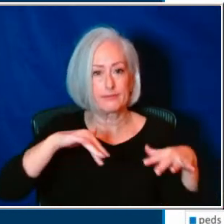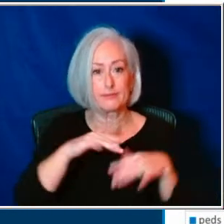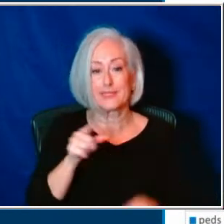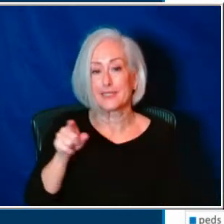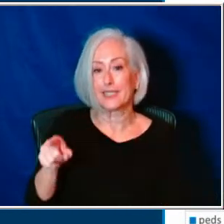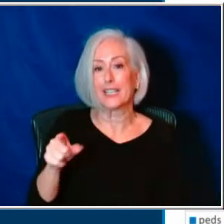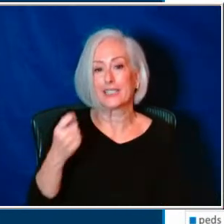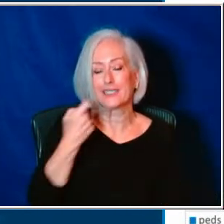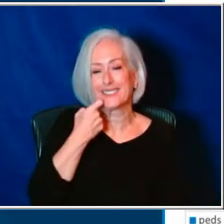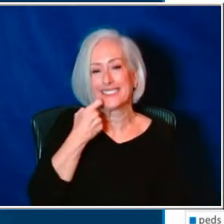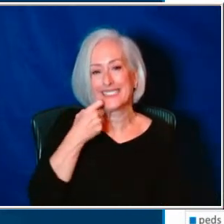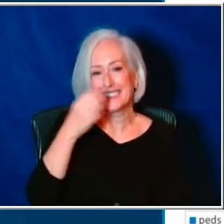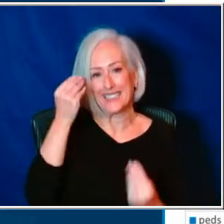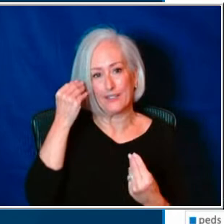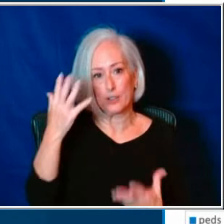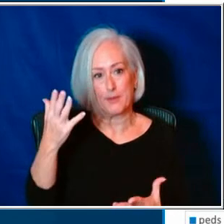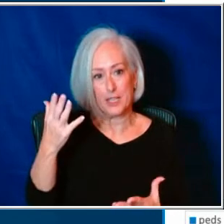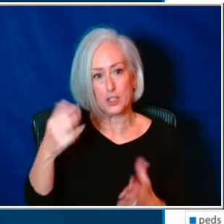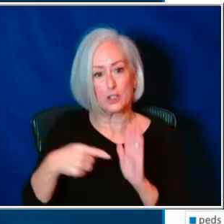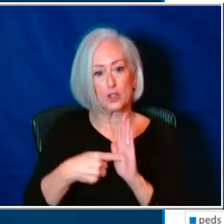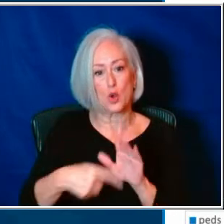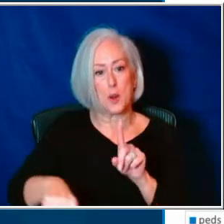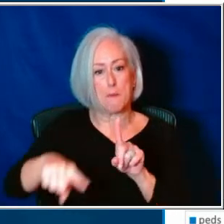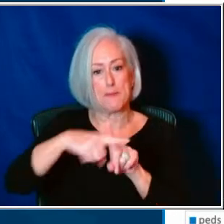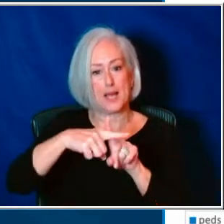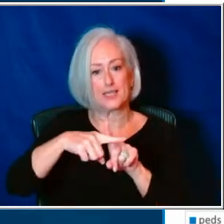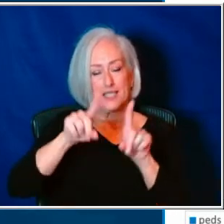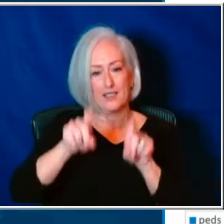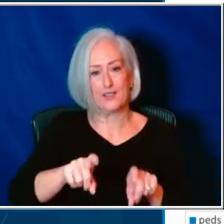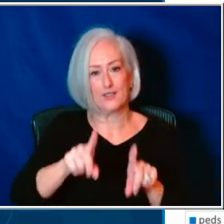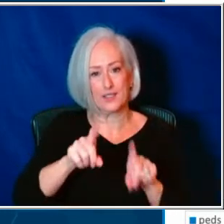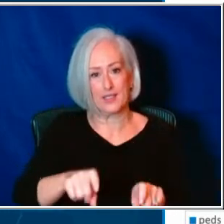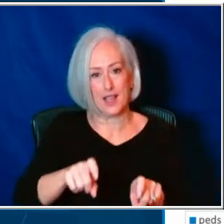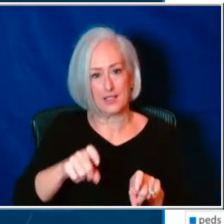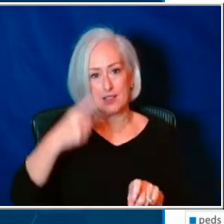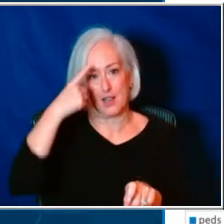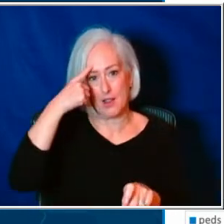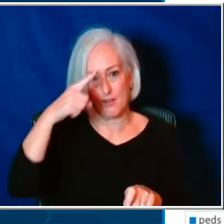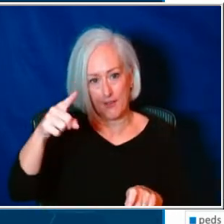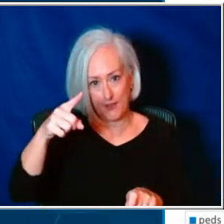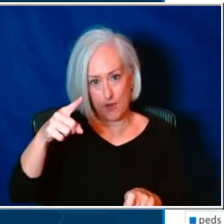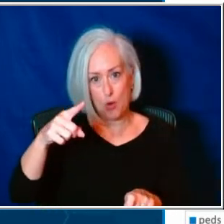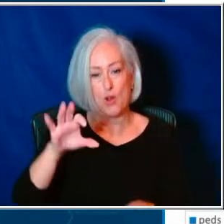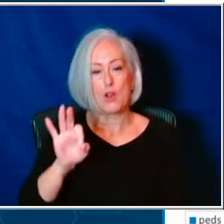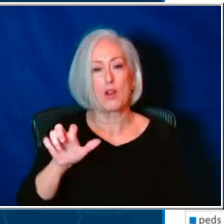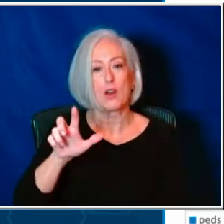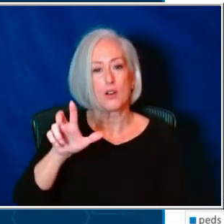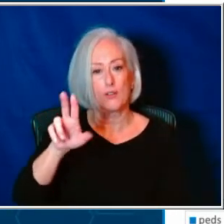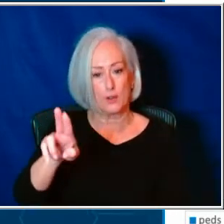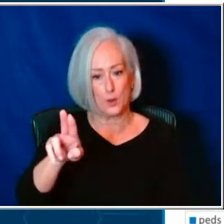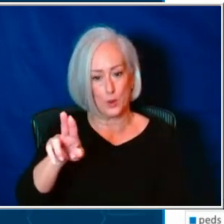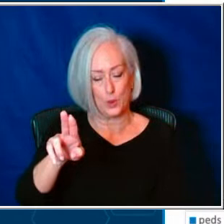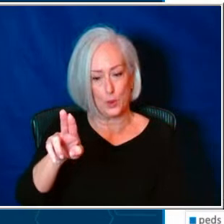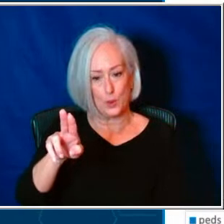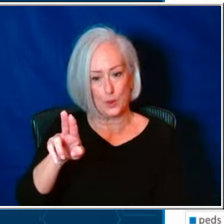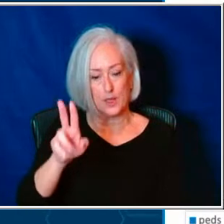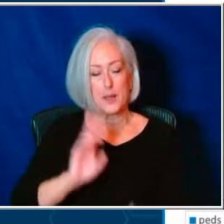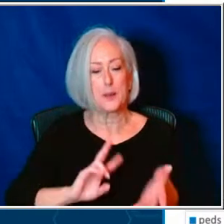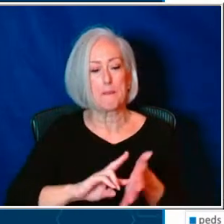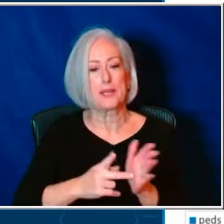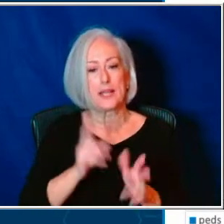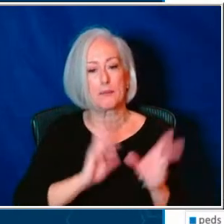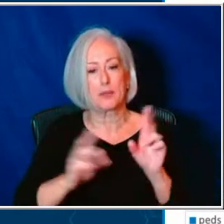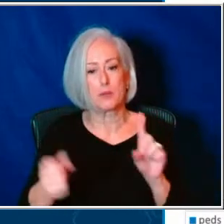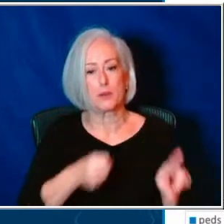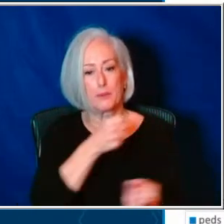with positive testing these are for positive admissions for influenza. And you can see the orange